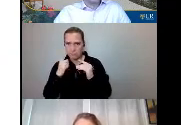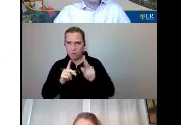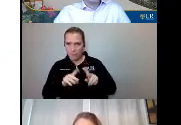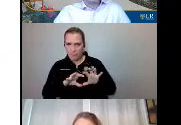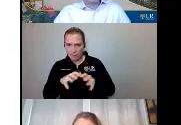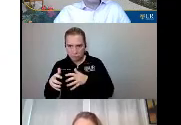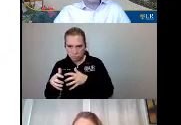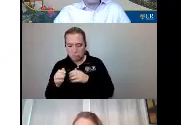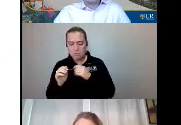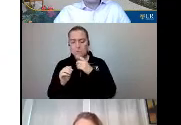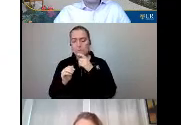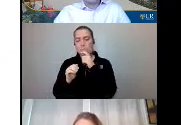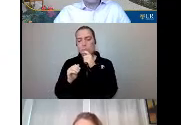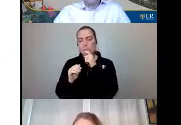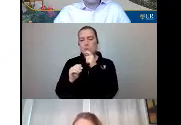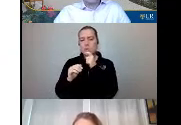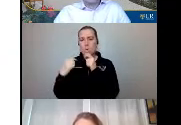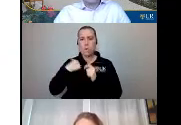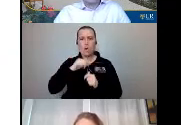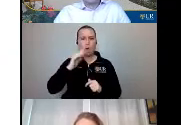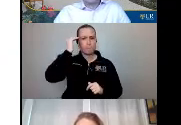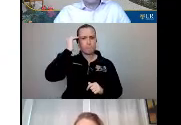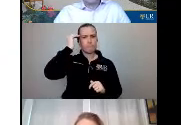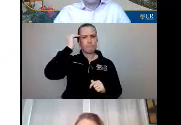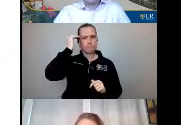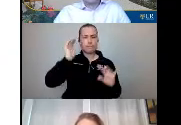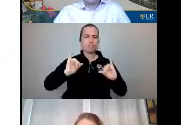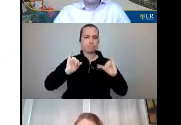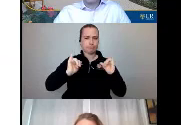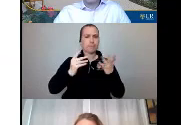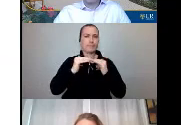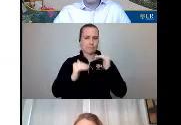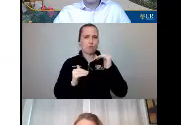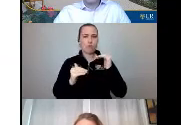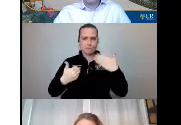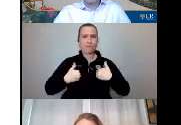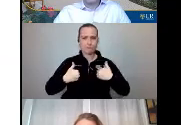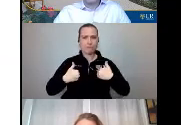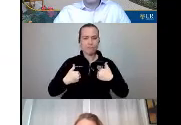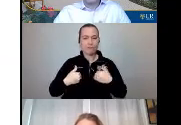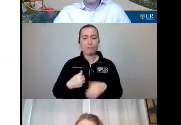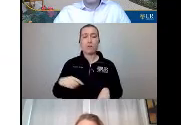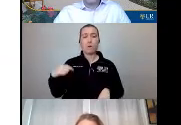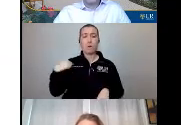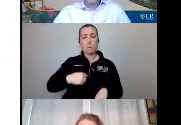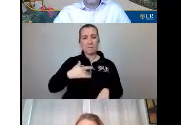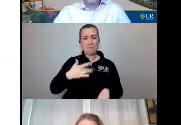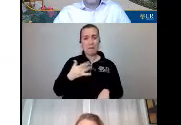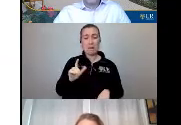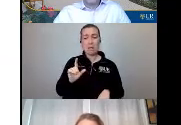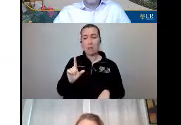So we are cognizant of the fact that there are disparities. We believe that the 2021